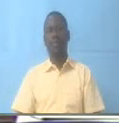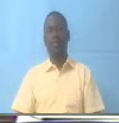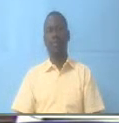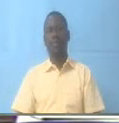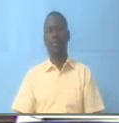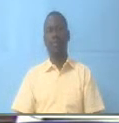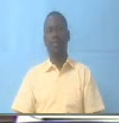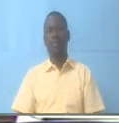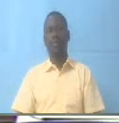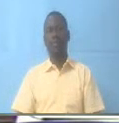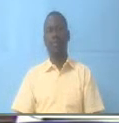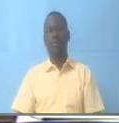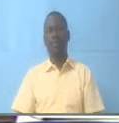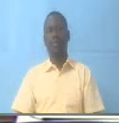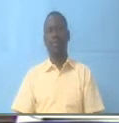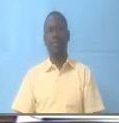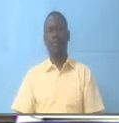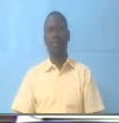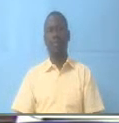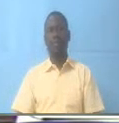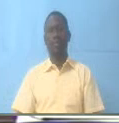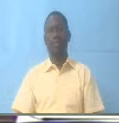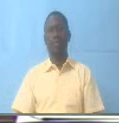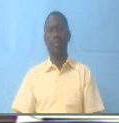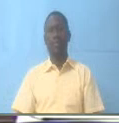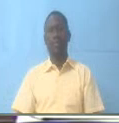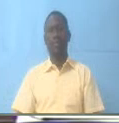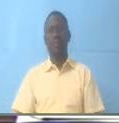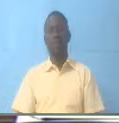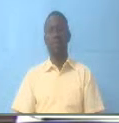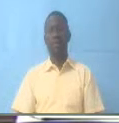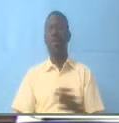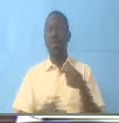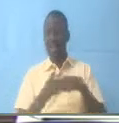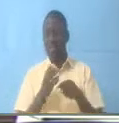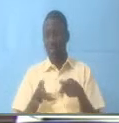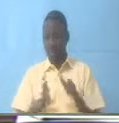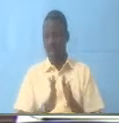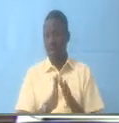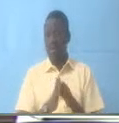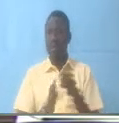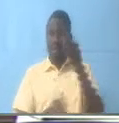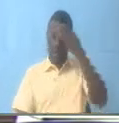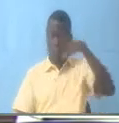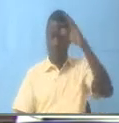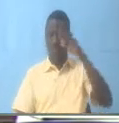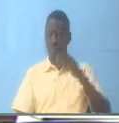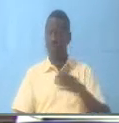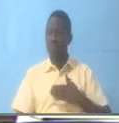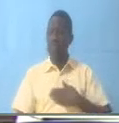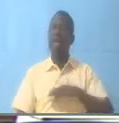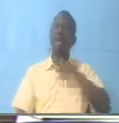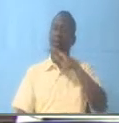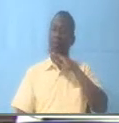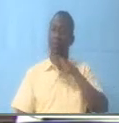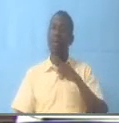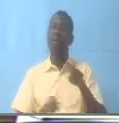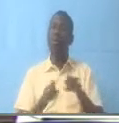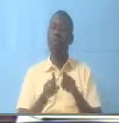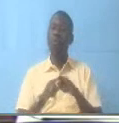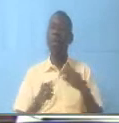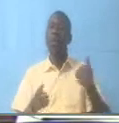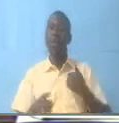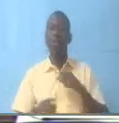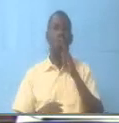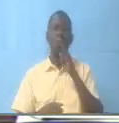mujjee gi gis nañ fan la dëgg féetee. In this case, the Commission was just satisfied with the people that voluntarily came forward. They